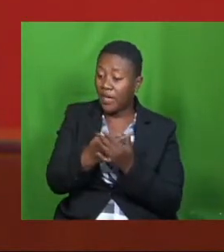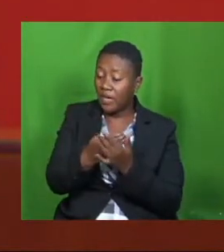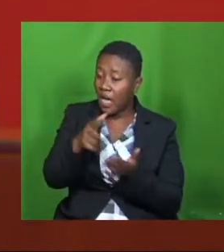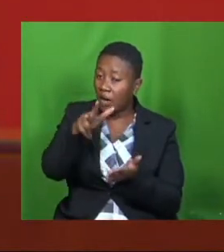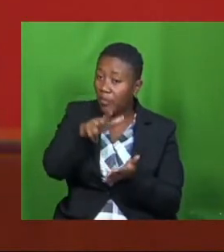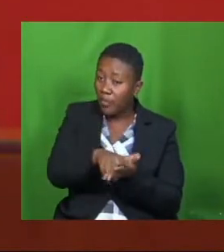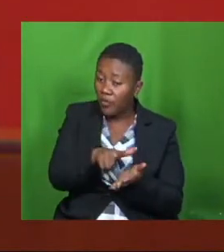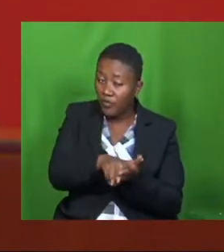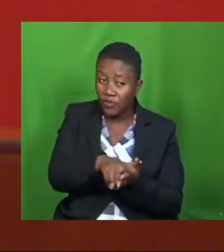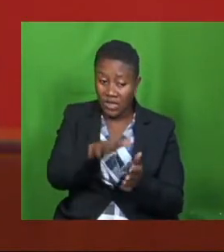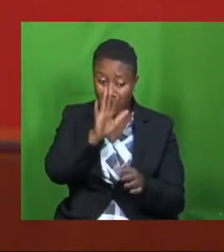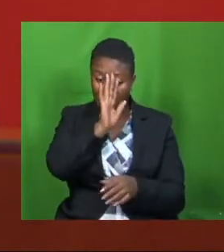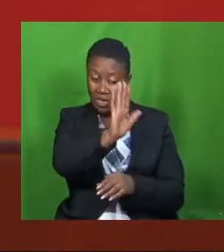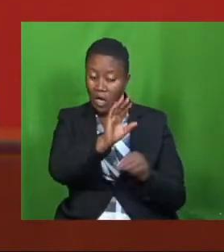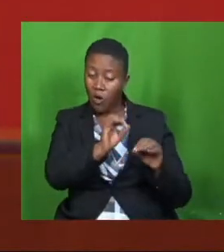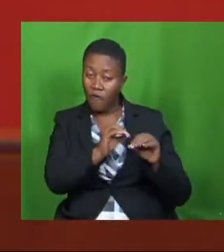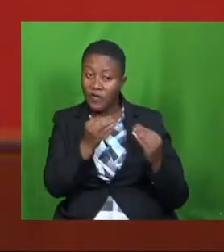answer questions.